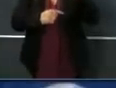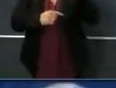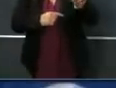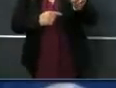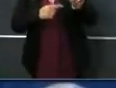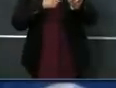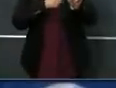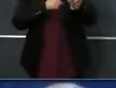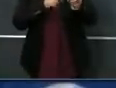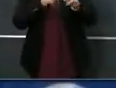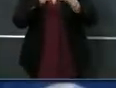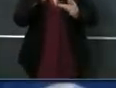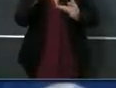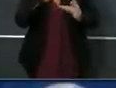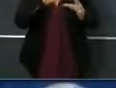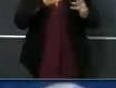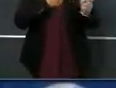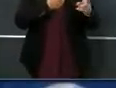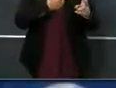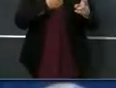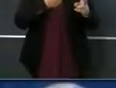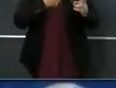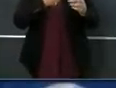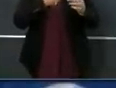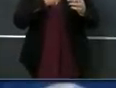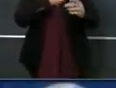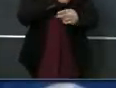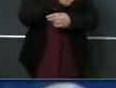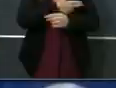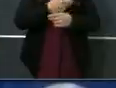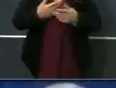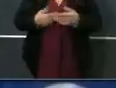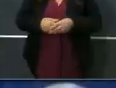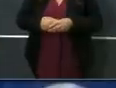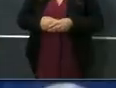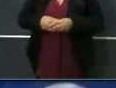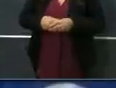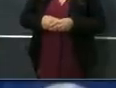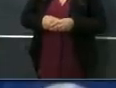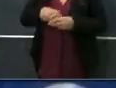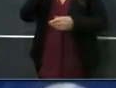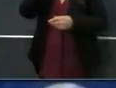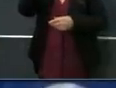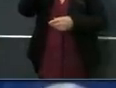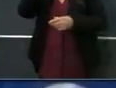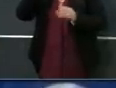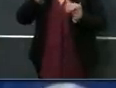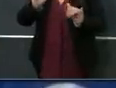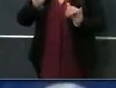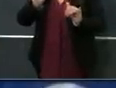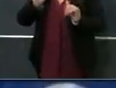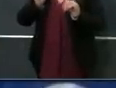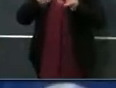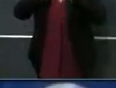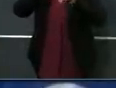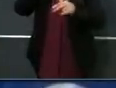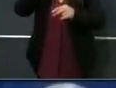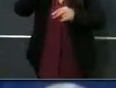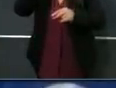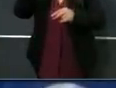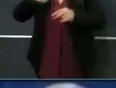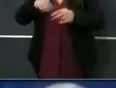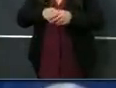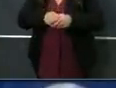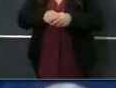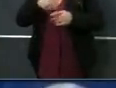related to our hospitals, we are 1.9% above where we were yesterday in the total number of